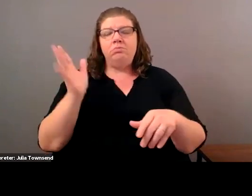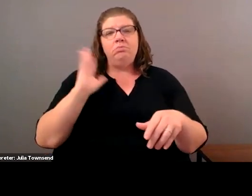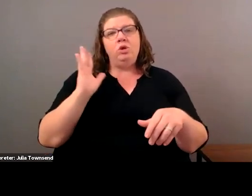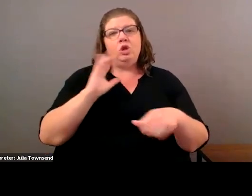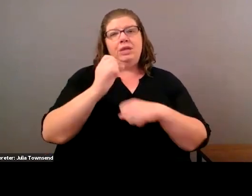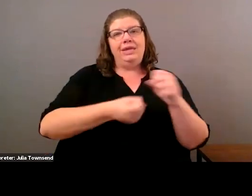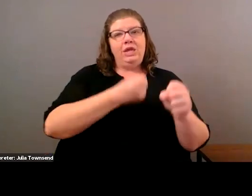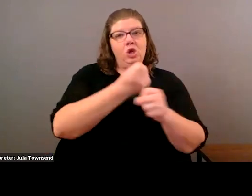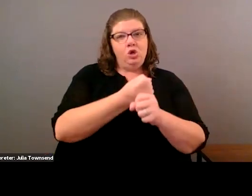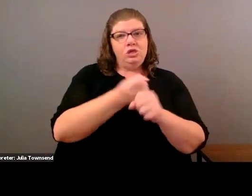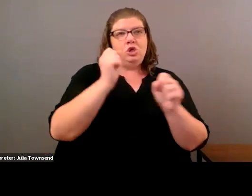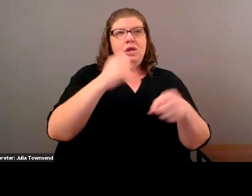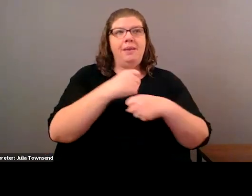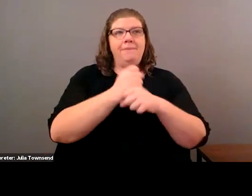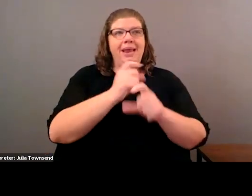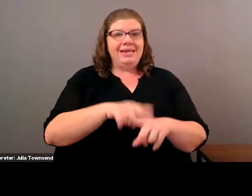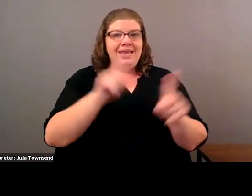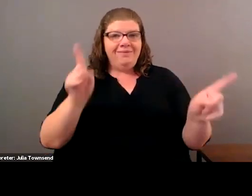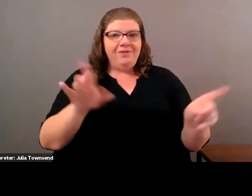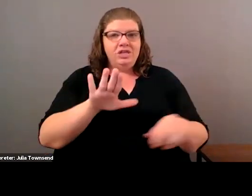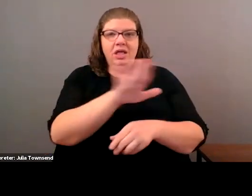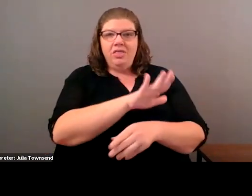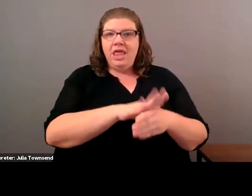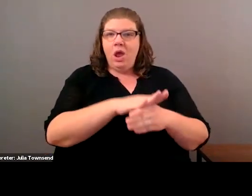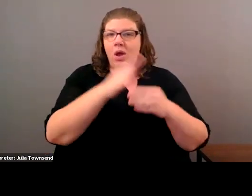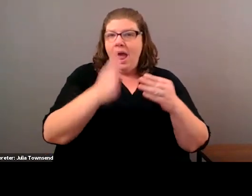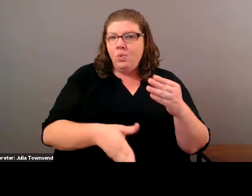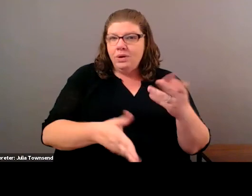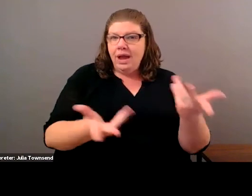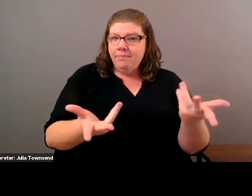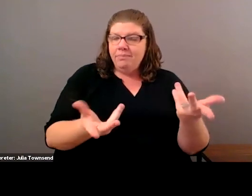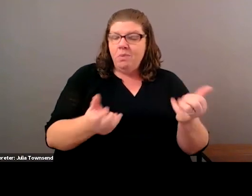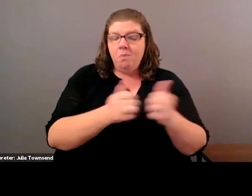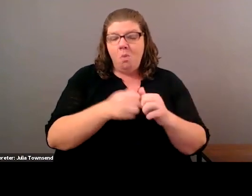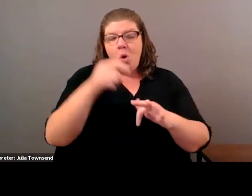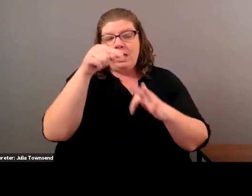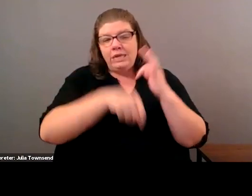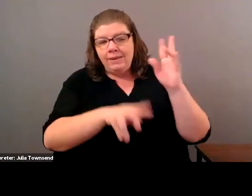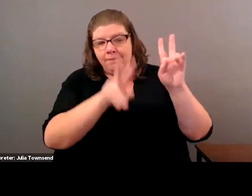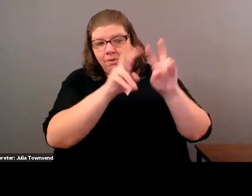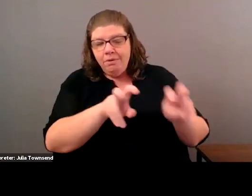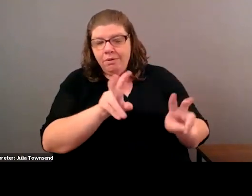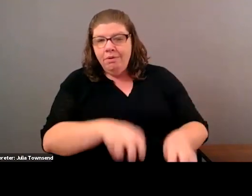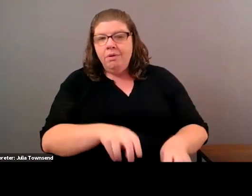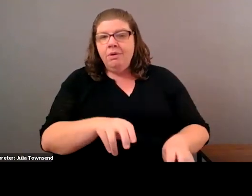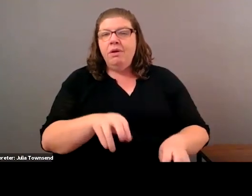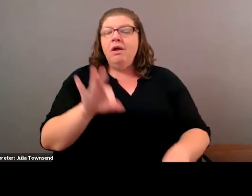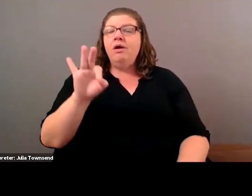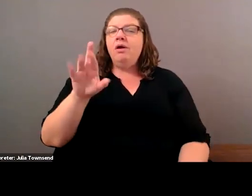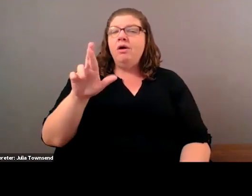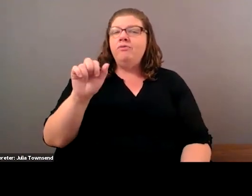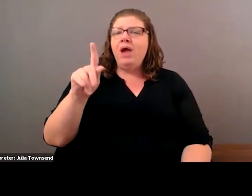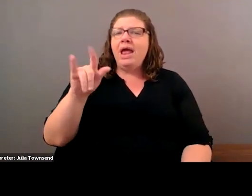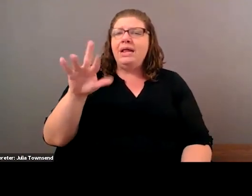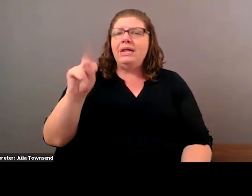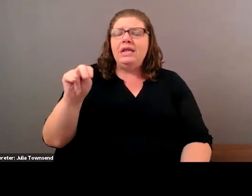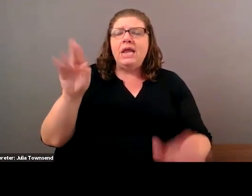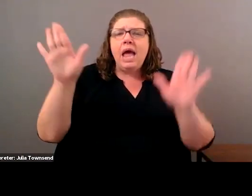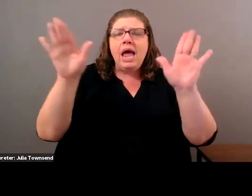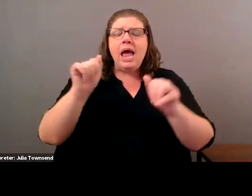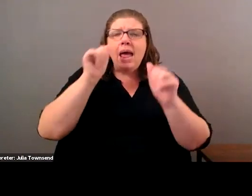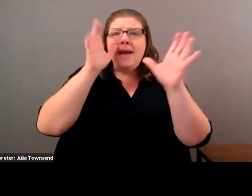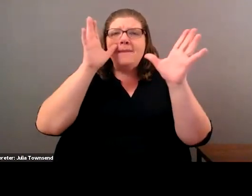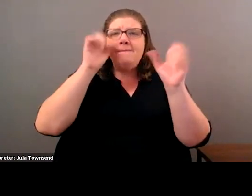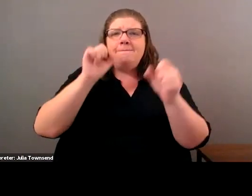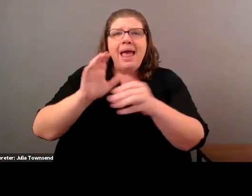that could have made a difference in their outcomes? To take a deeper dive, how is Franklin getting their amazing results and getting above